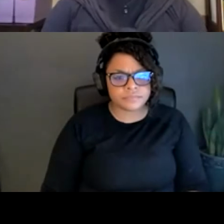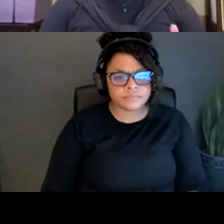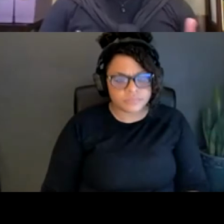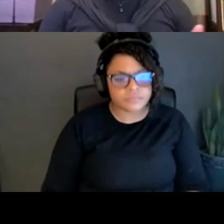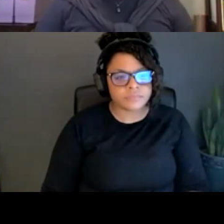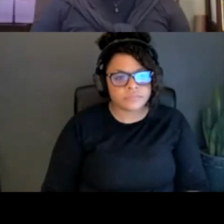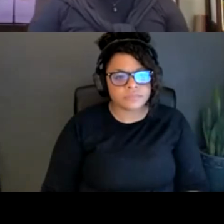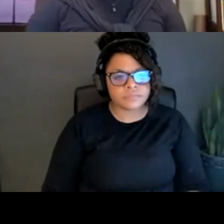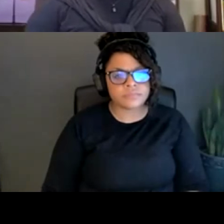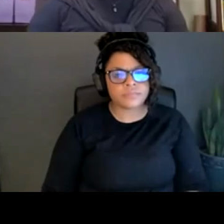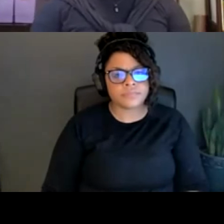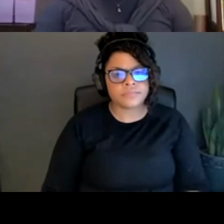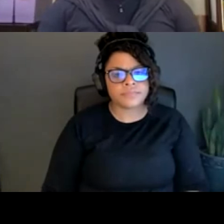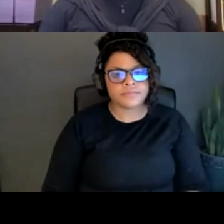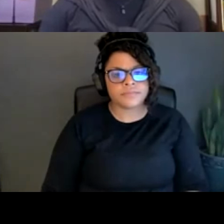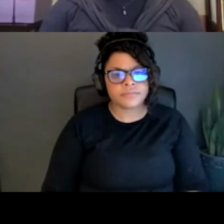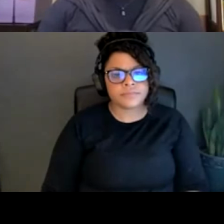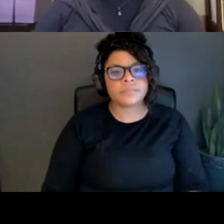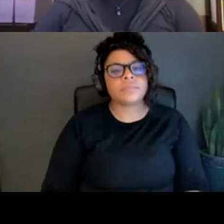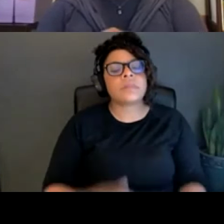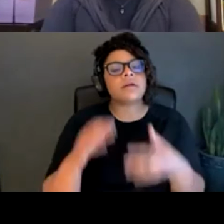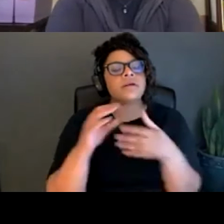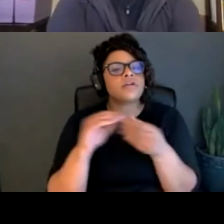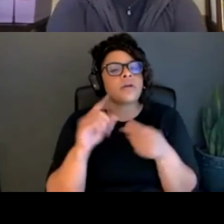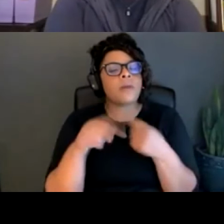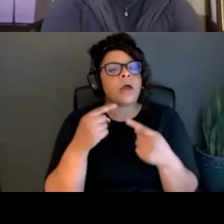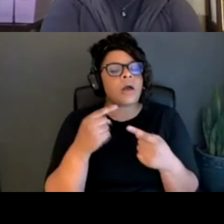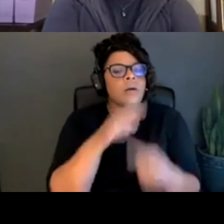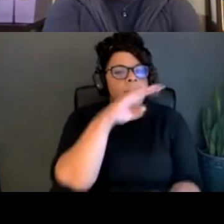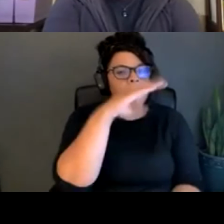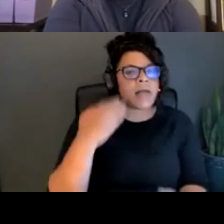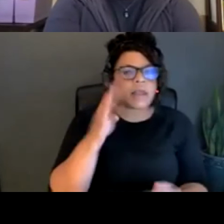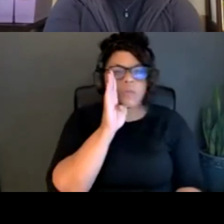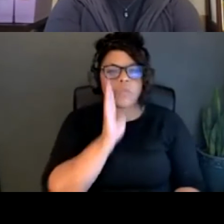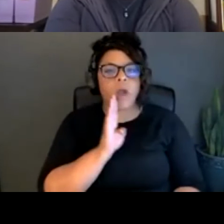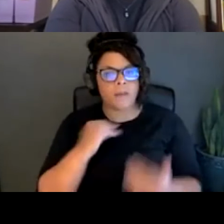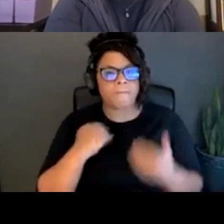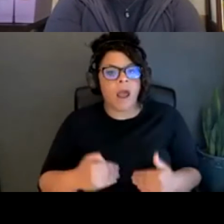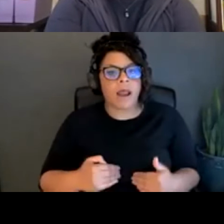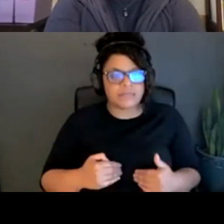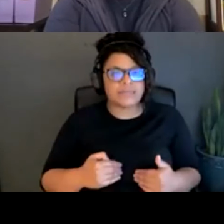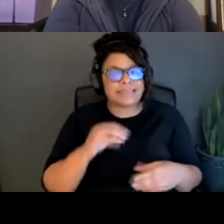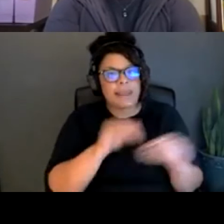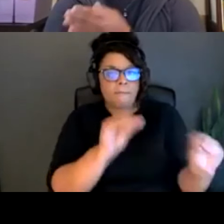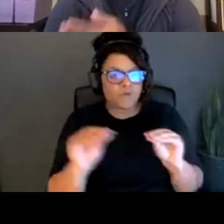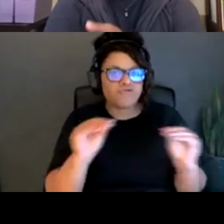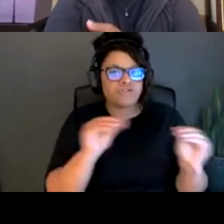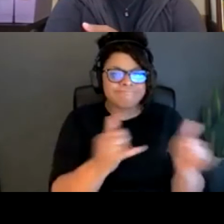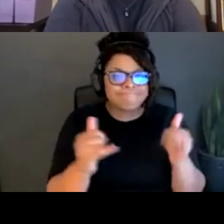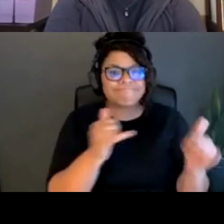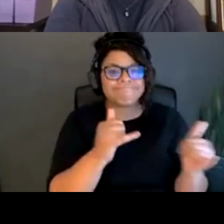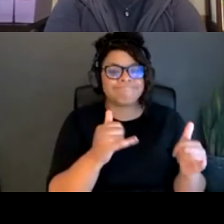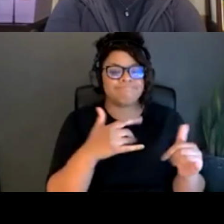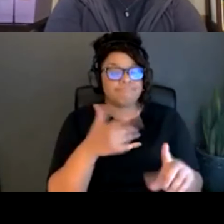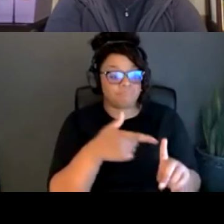And so I want to talk about the ways in which Black and brown bodies in motion